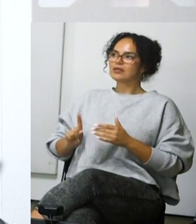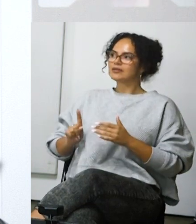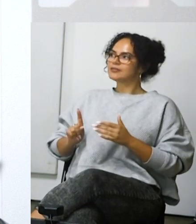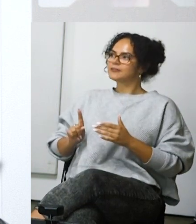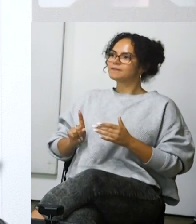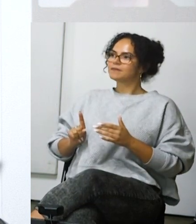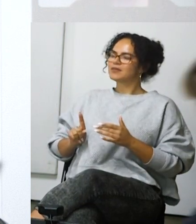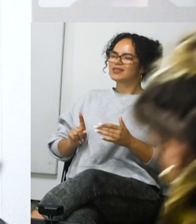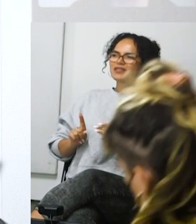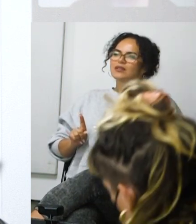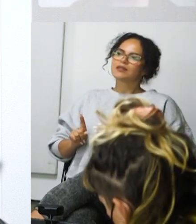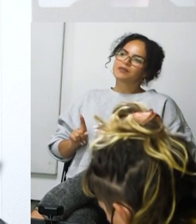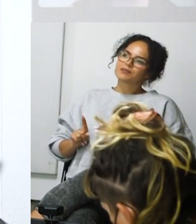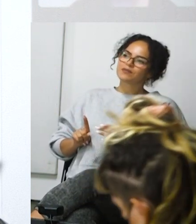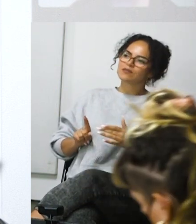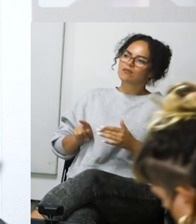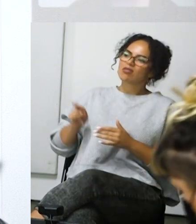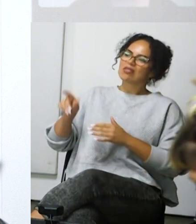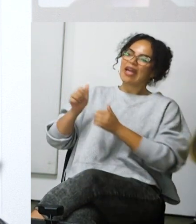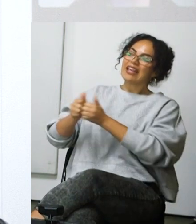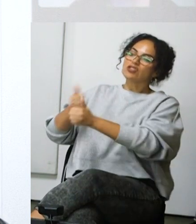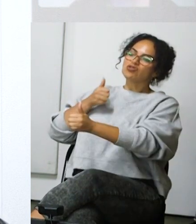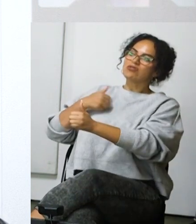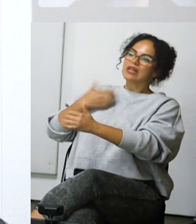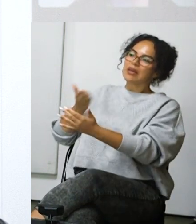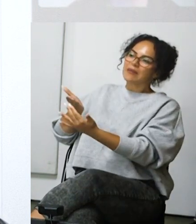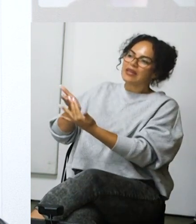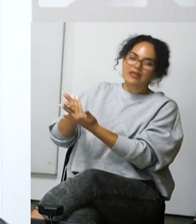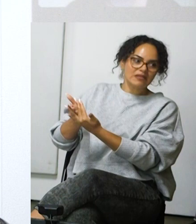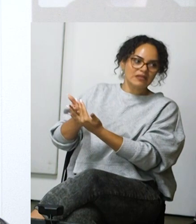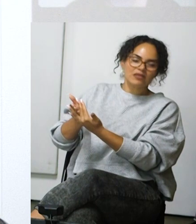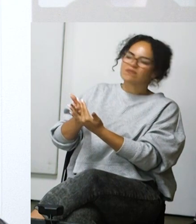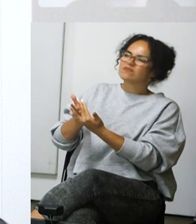that feels like it's just not really made for people like me,